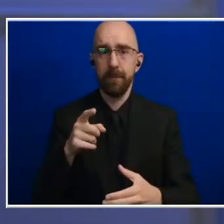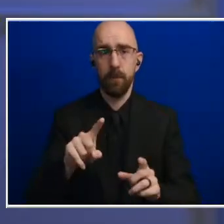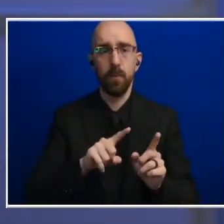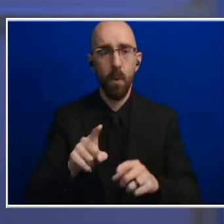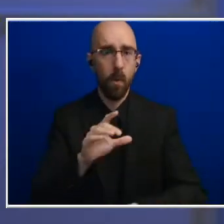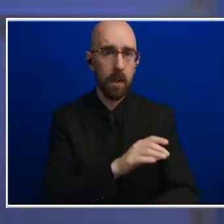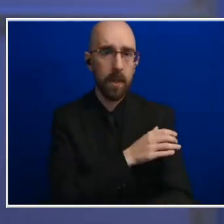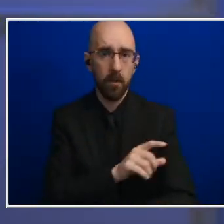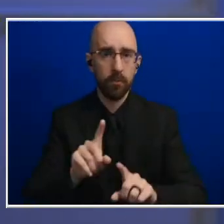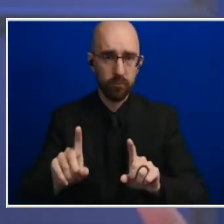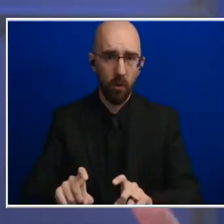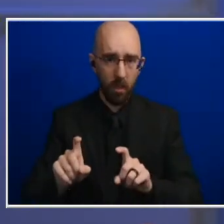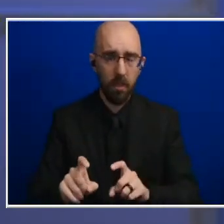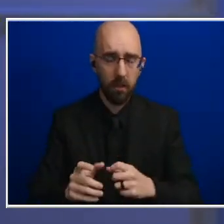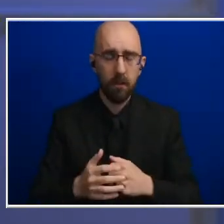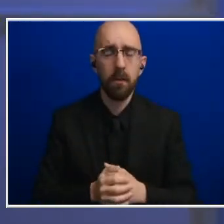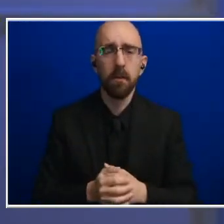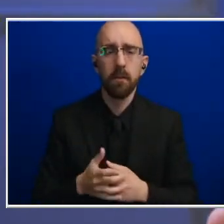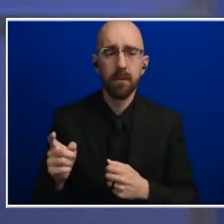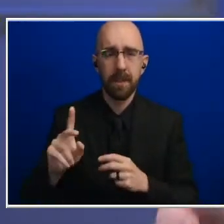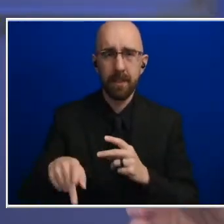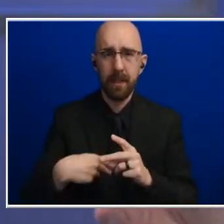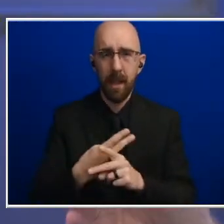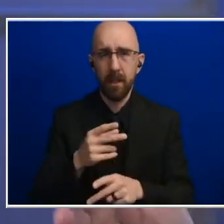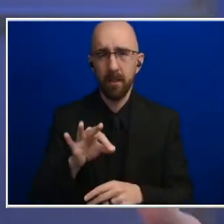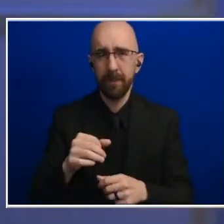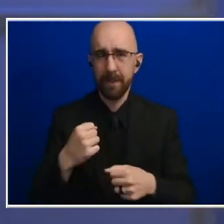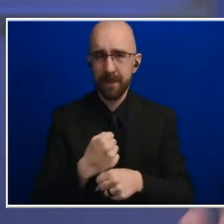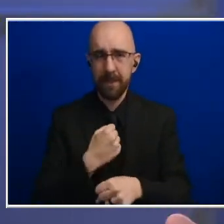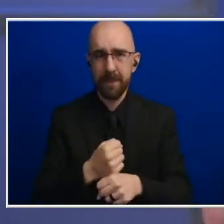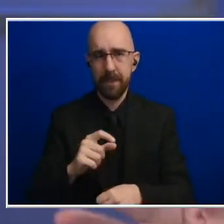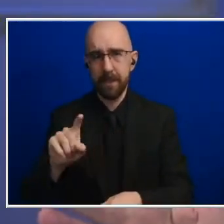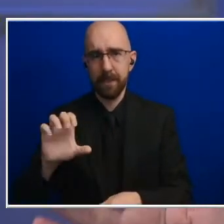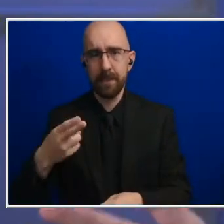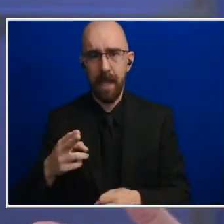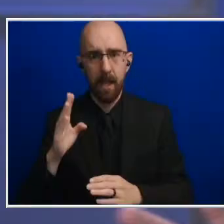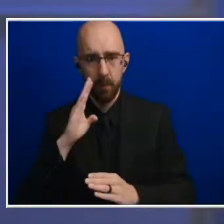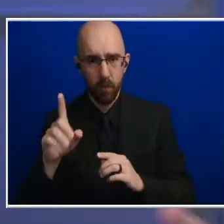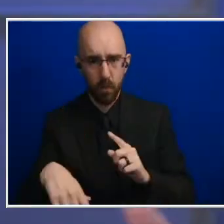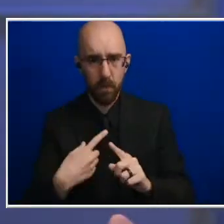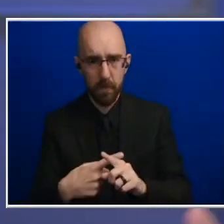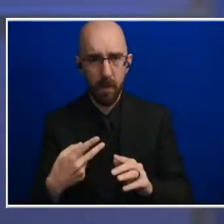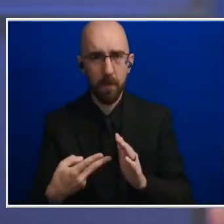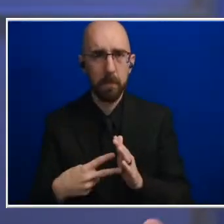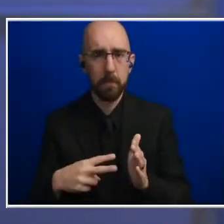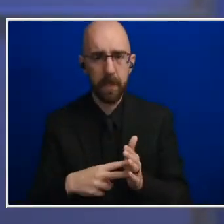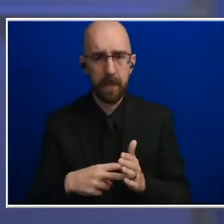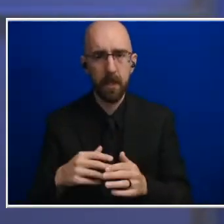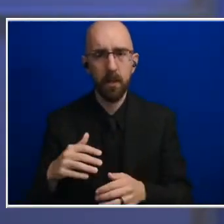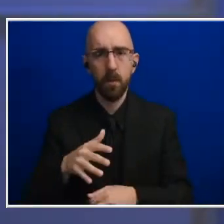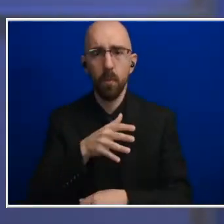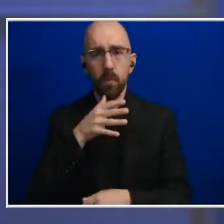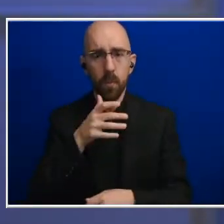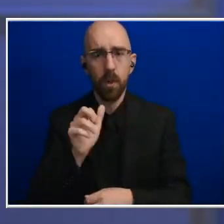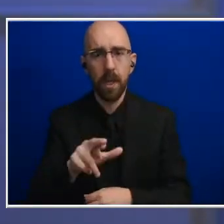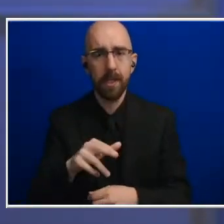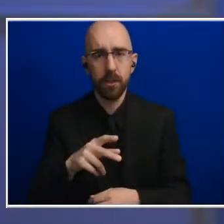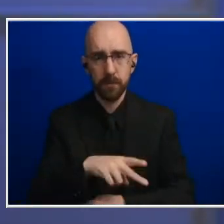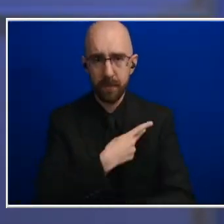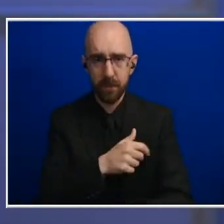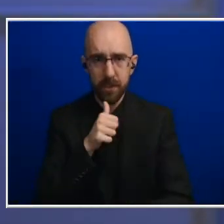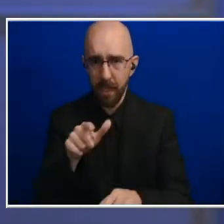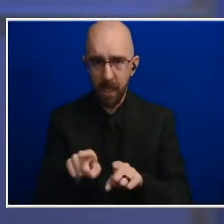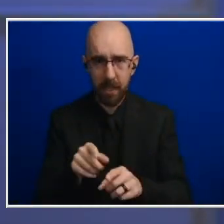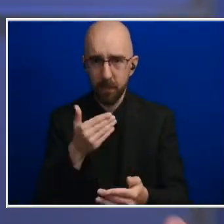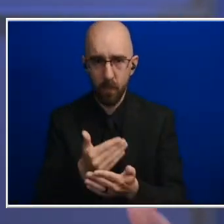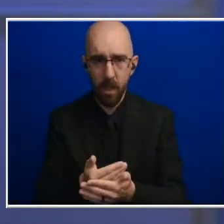the kinds of statistics that Zach is worried about, meaning rural cancer patients don't do as well as urban cancer patients